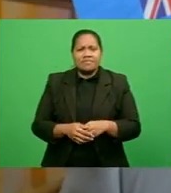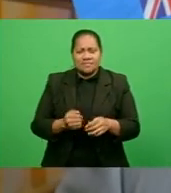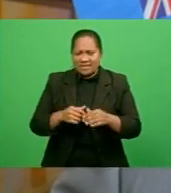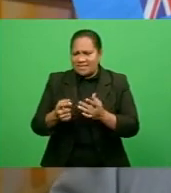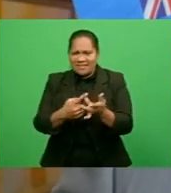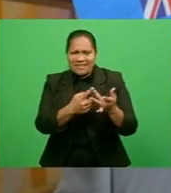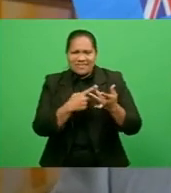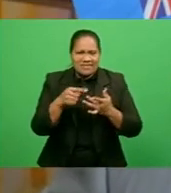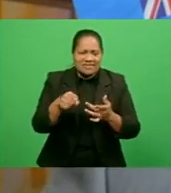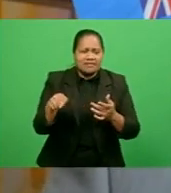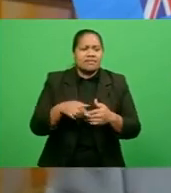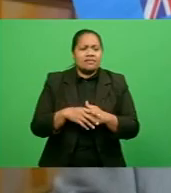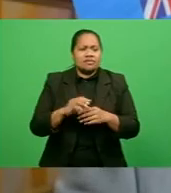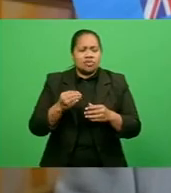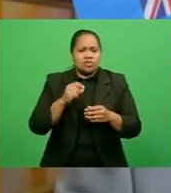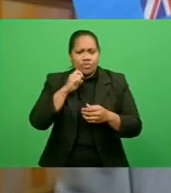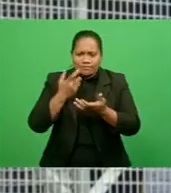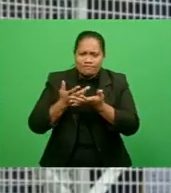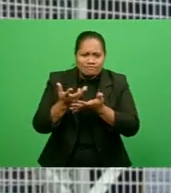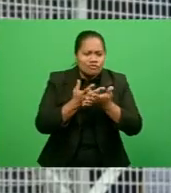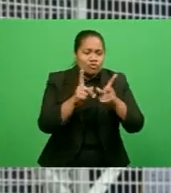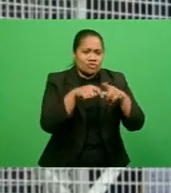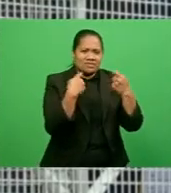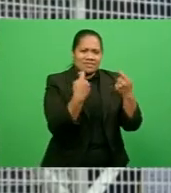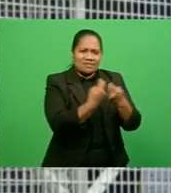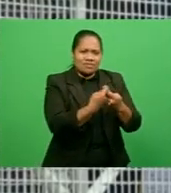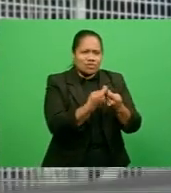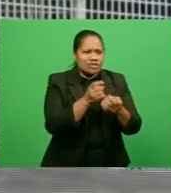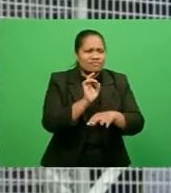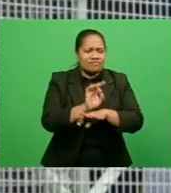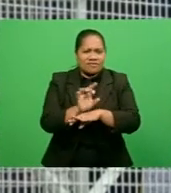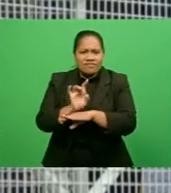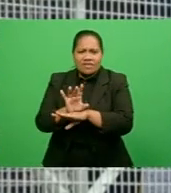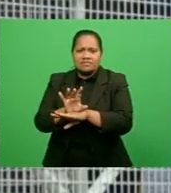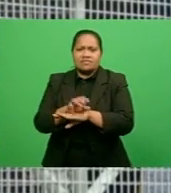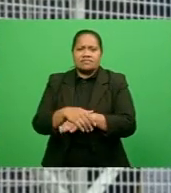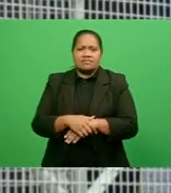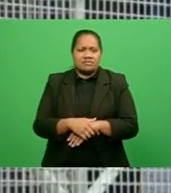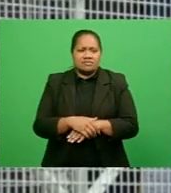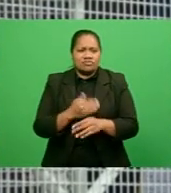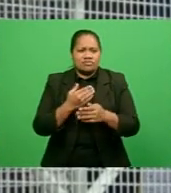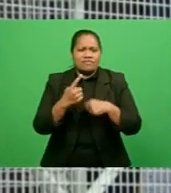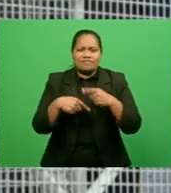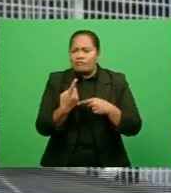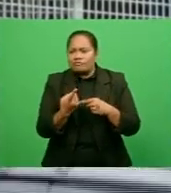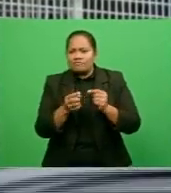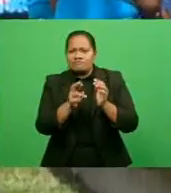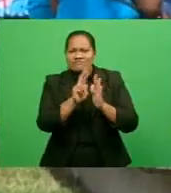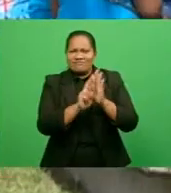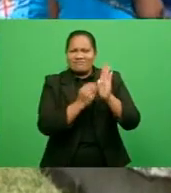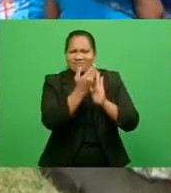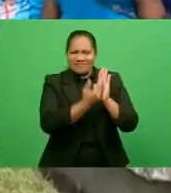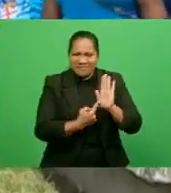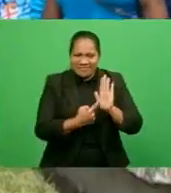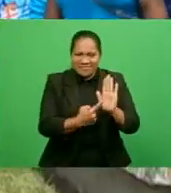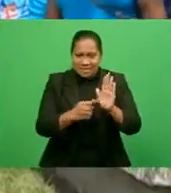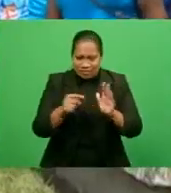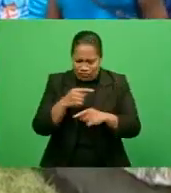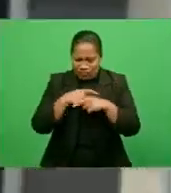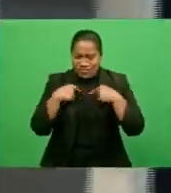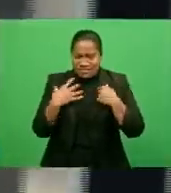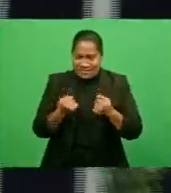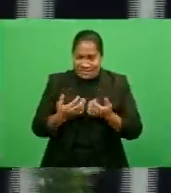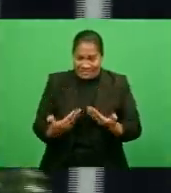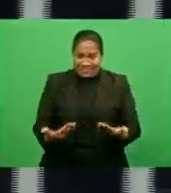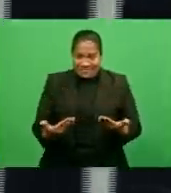with our teams. Our teams provide the technical advice around that in the COVID framework that we have at the moment, and